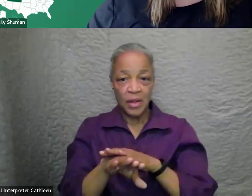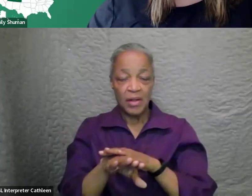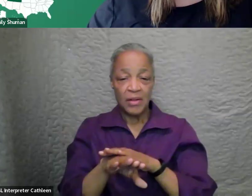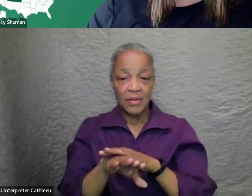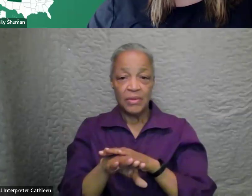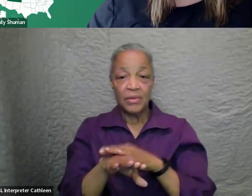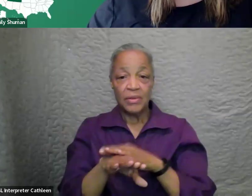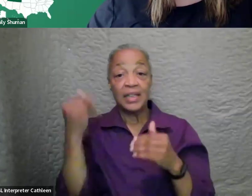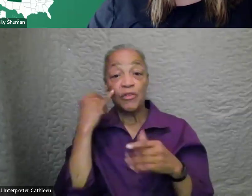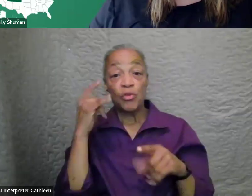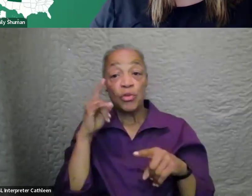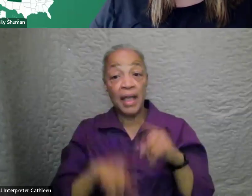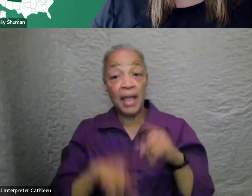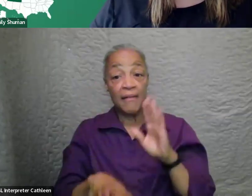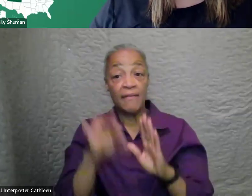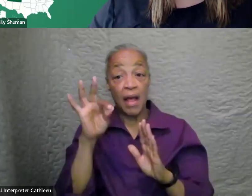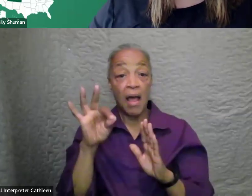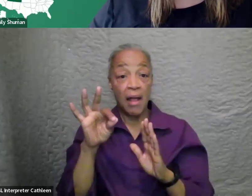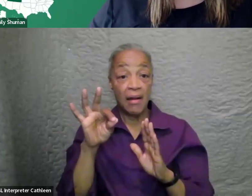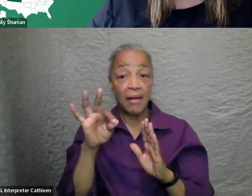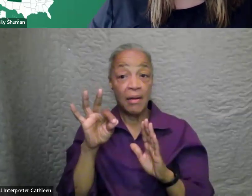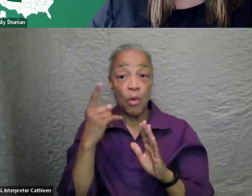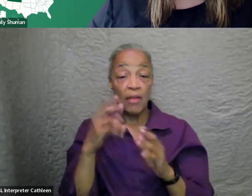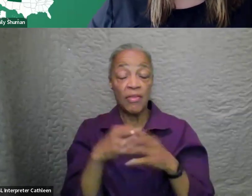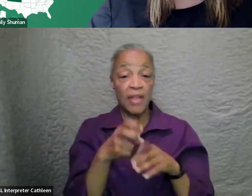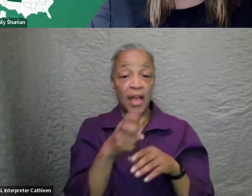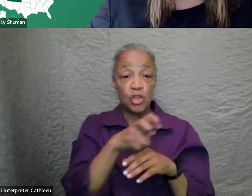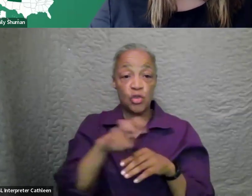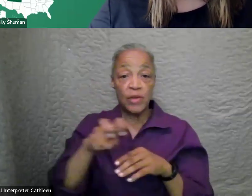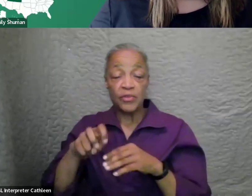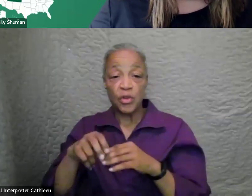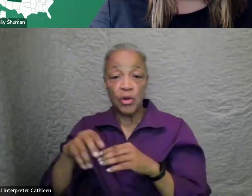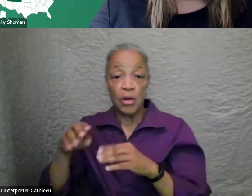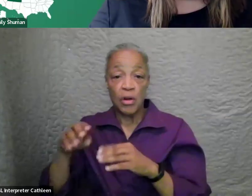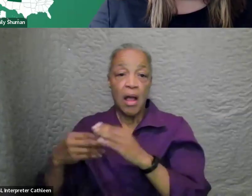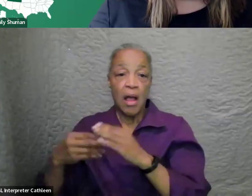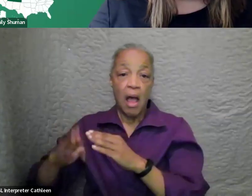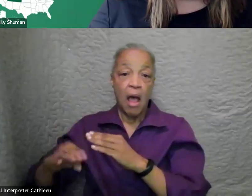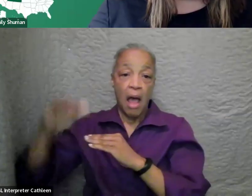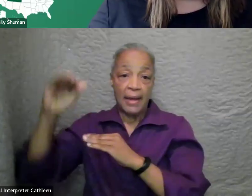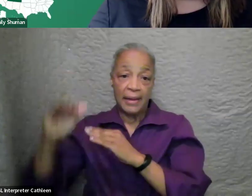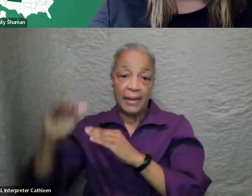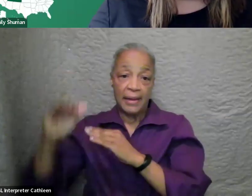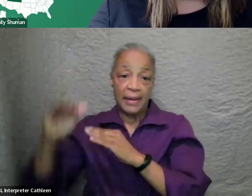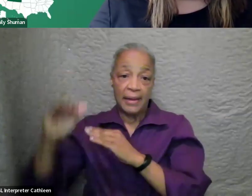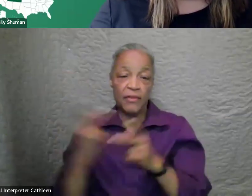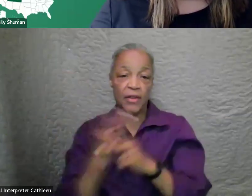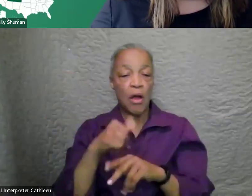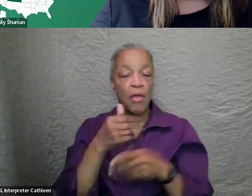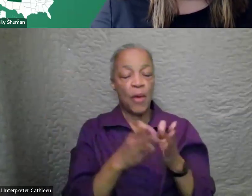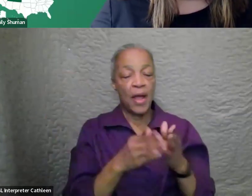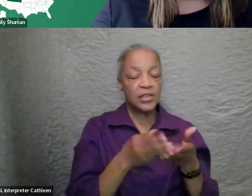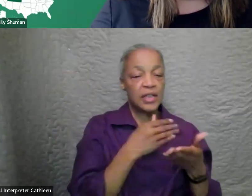And so if you cannot find one at that transfer height, then you're going to have to figure out other ways to be able to get